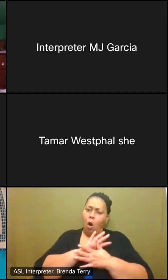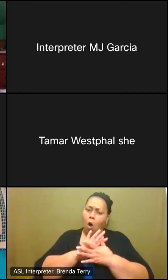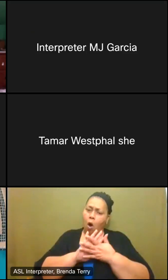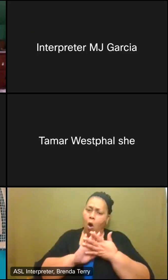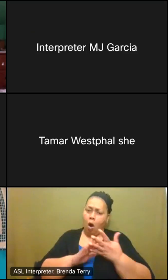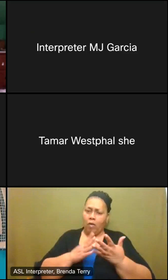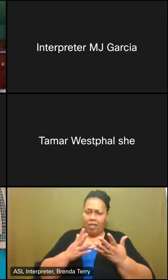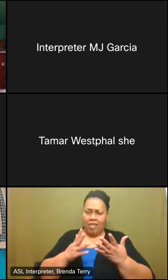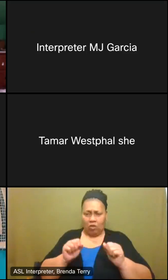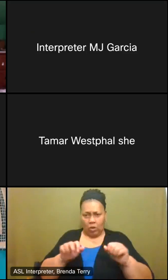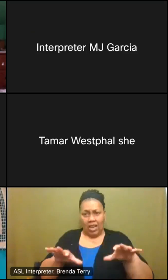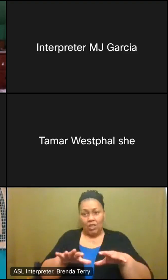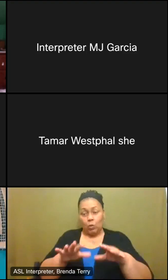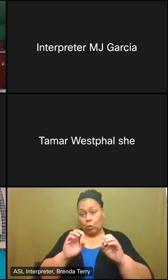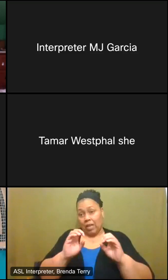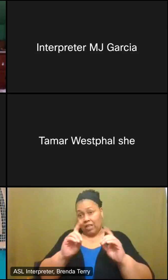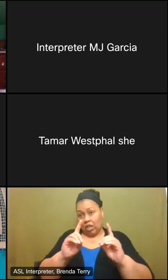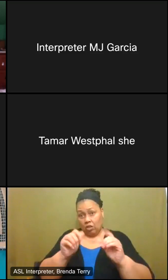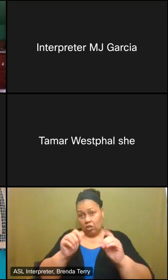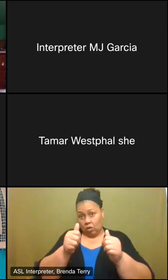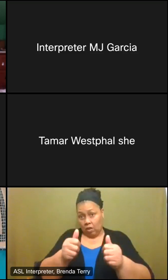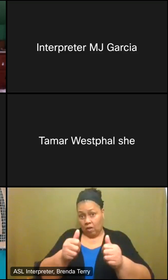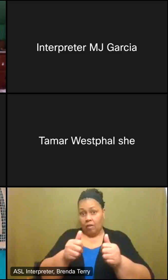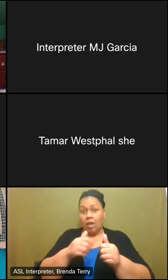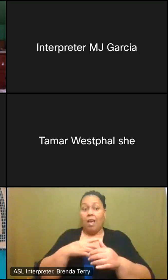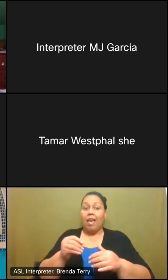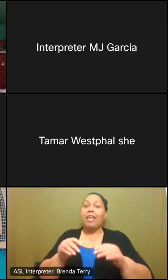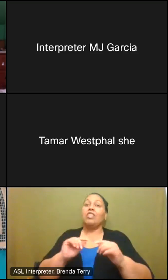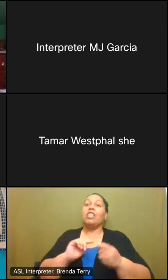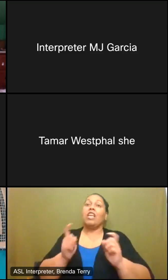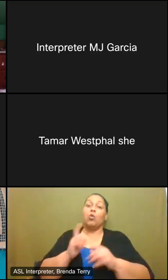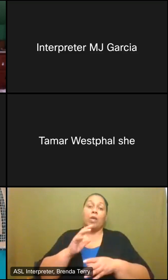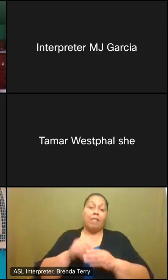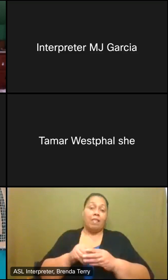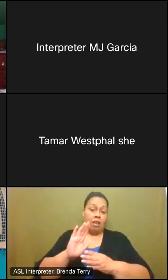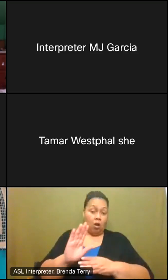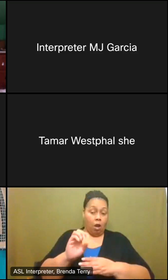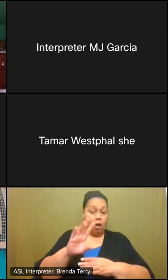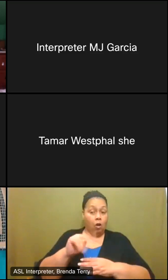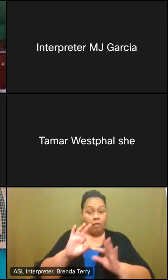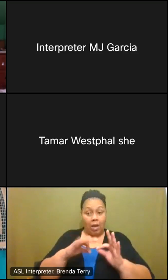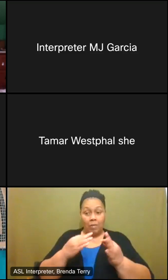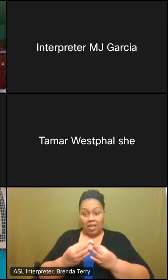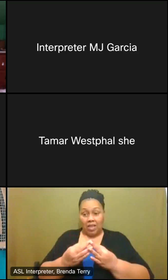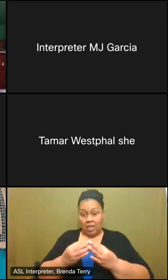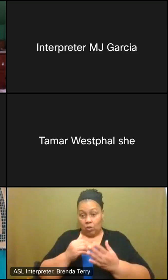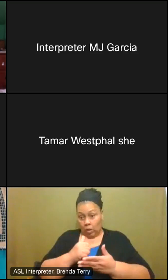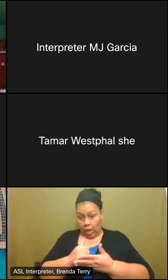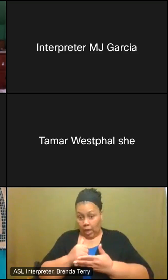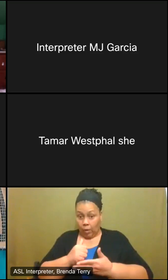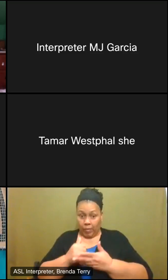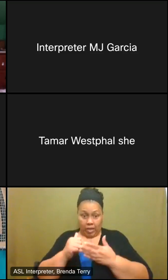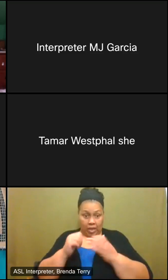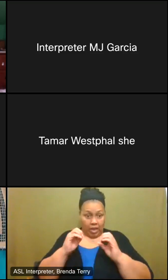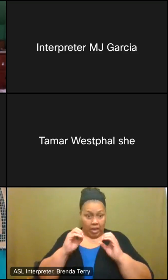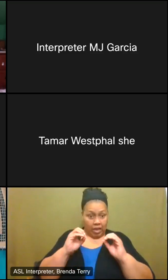to educate yourself, to do the change in your own family, not really to helping and educating more